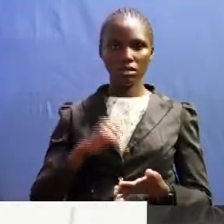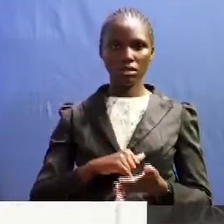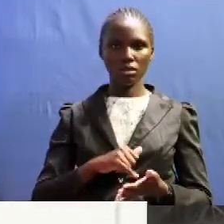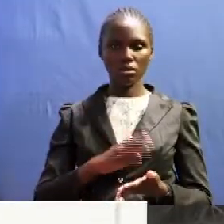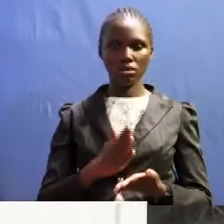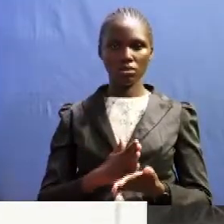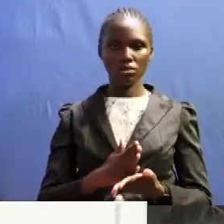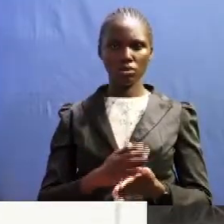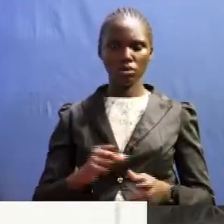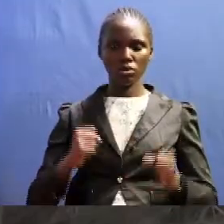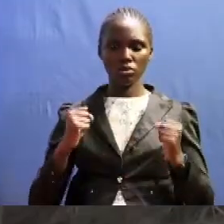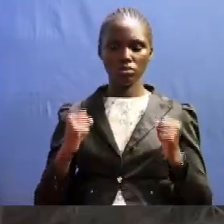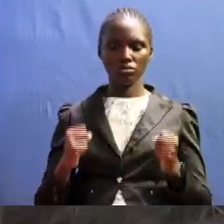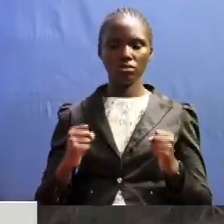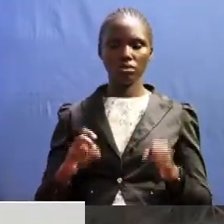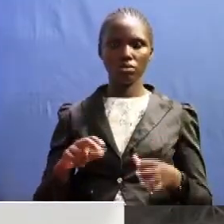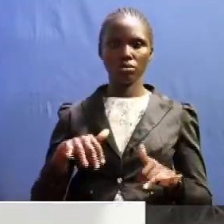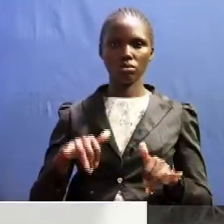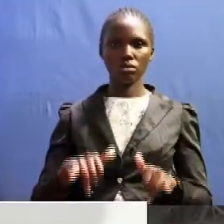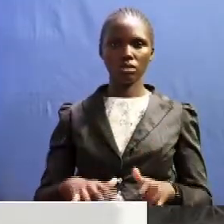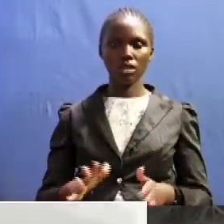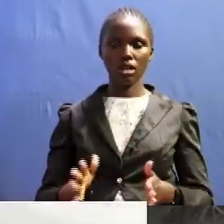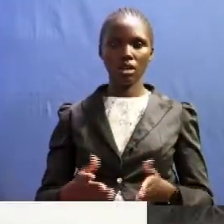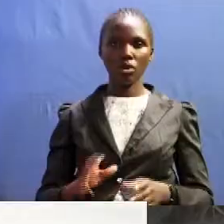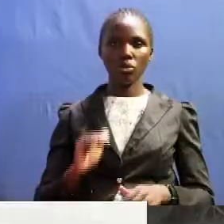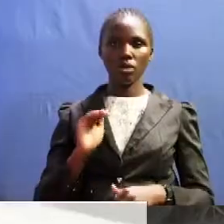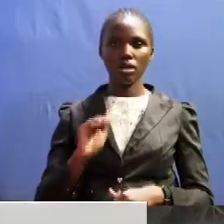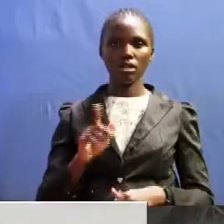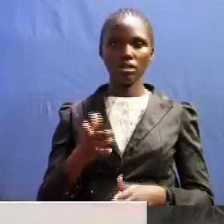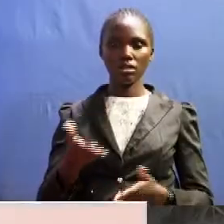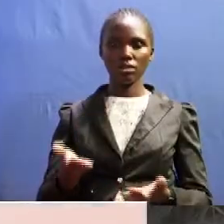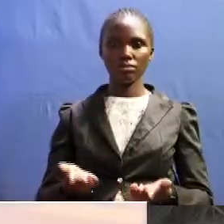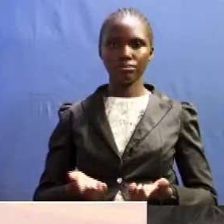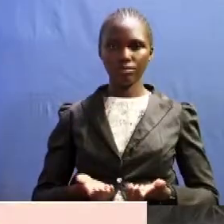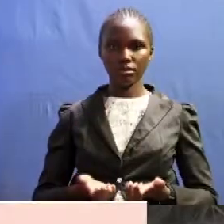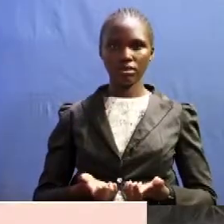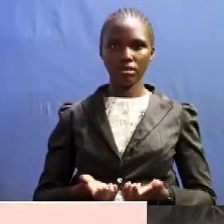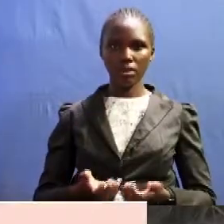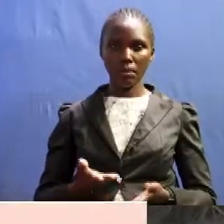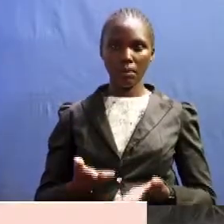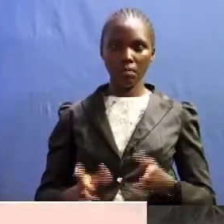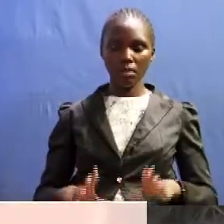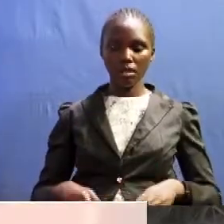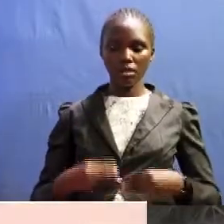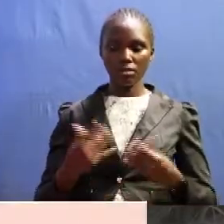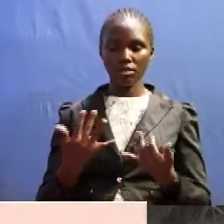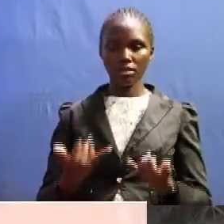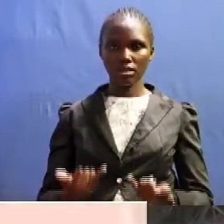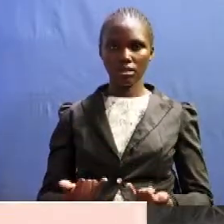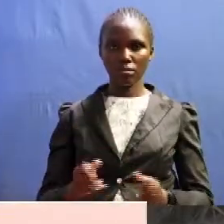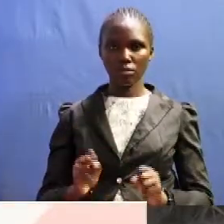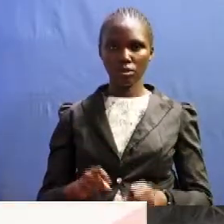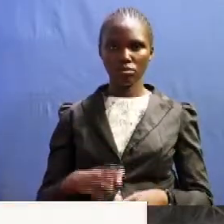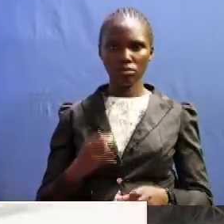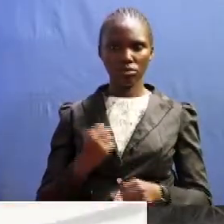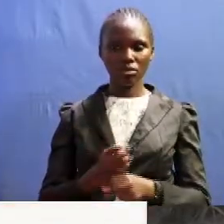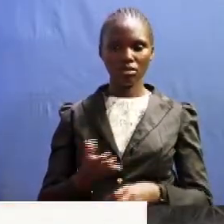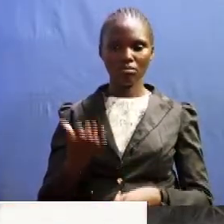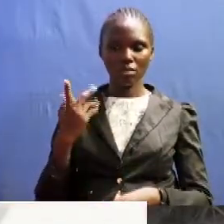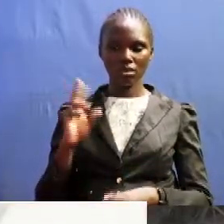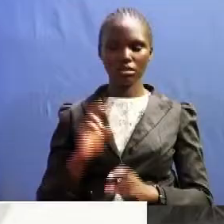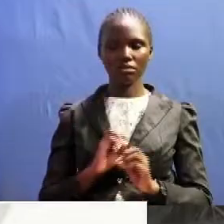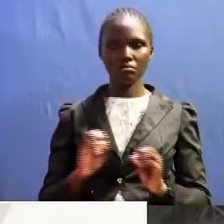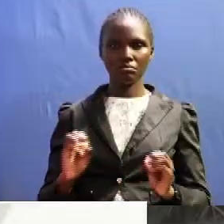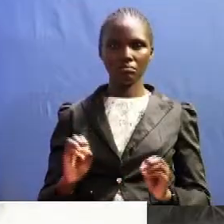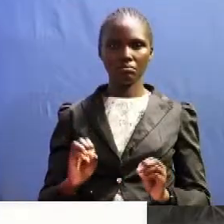hata sisi na nguvu tukiuliza chochote tunataka. Kama anatupatia saa hii na mnajua tu kufanya vile inatakikana